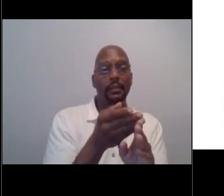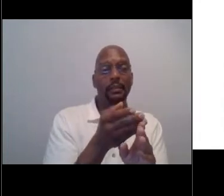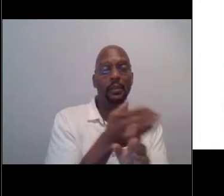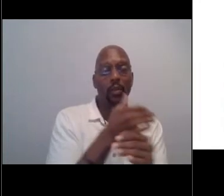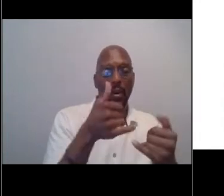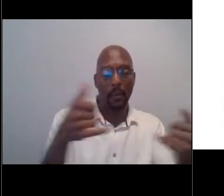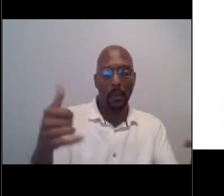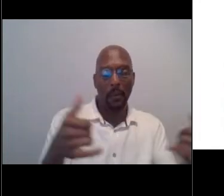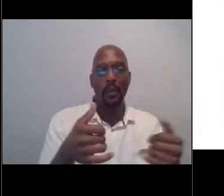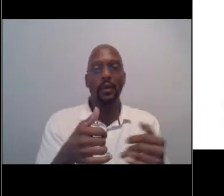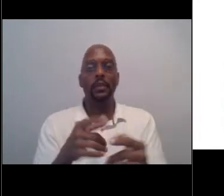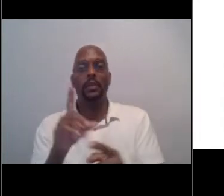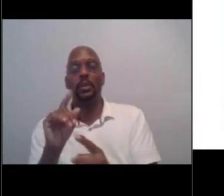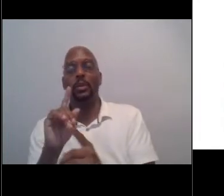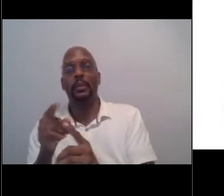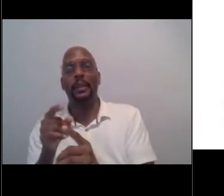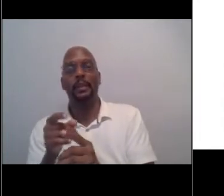San Diego.